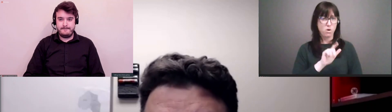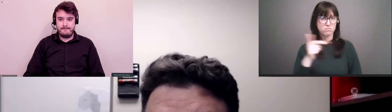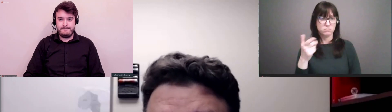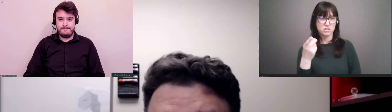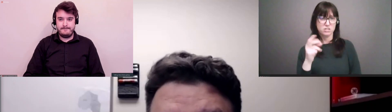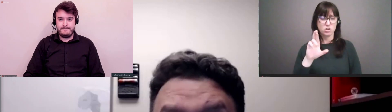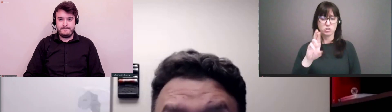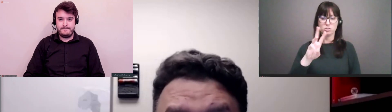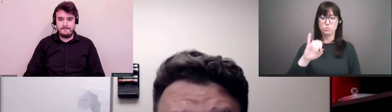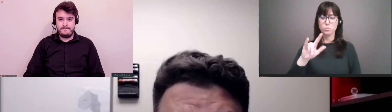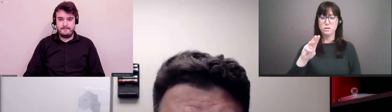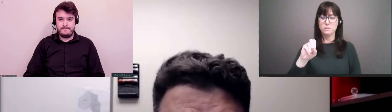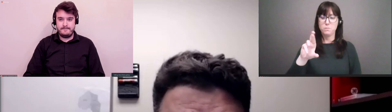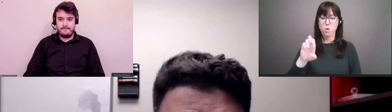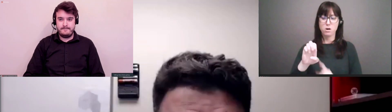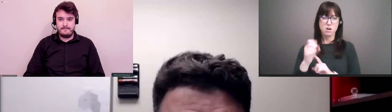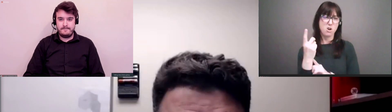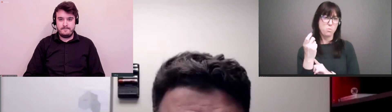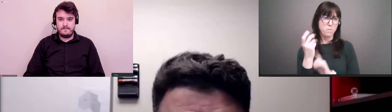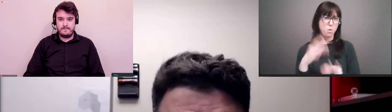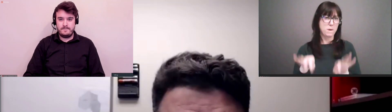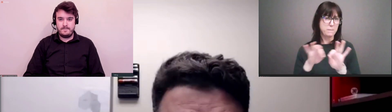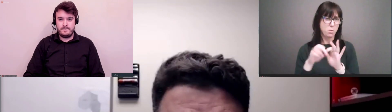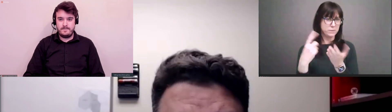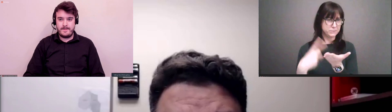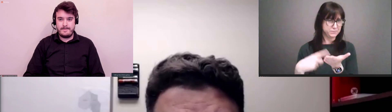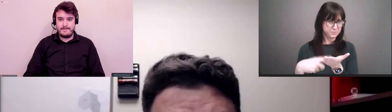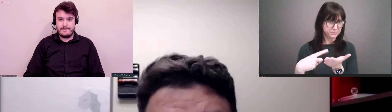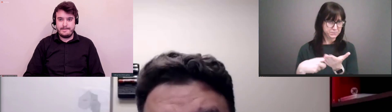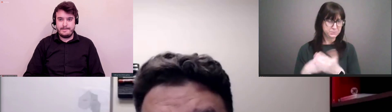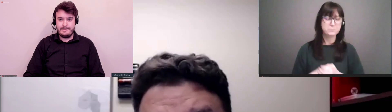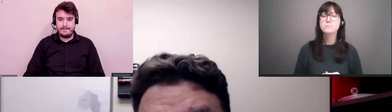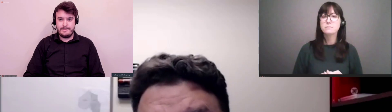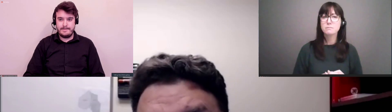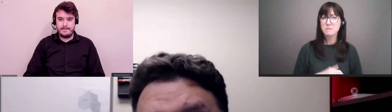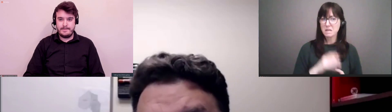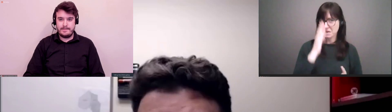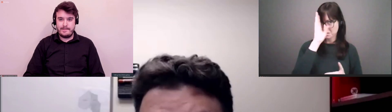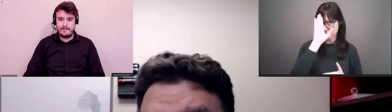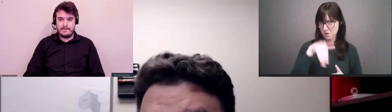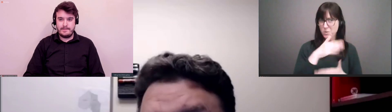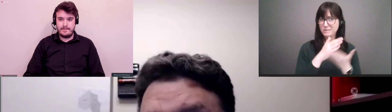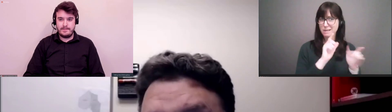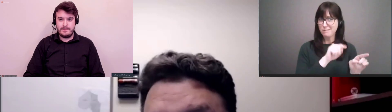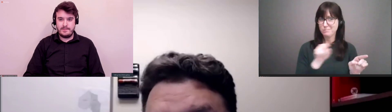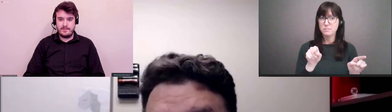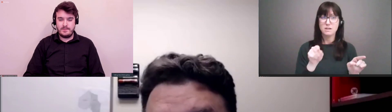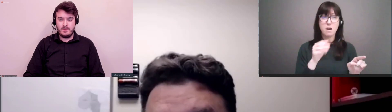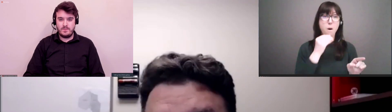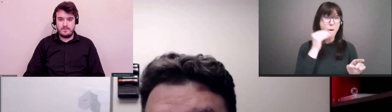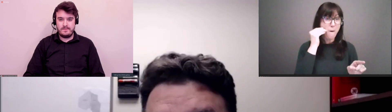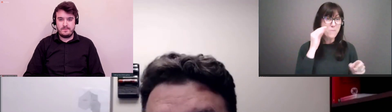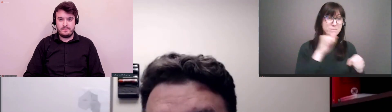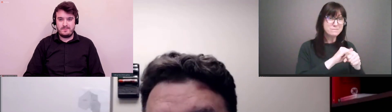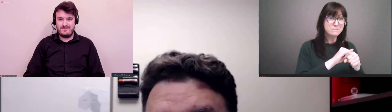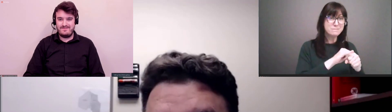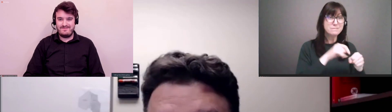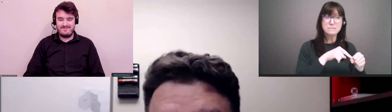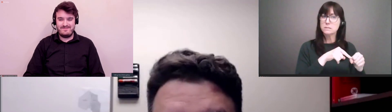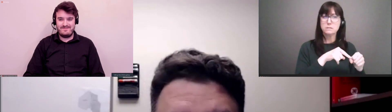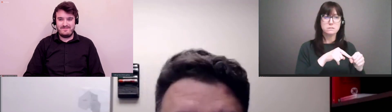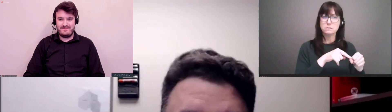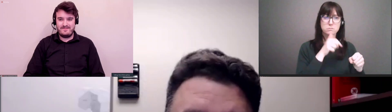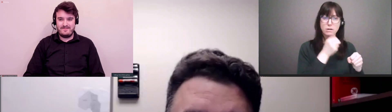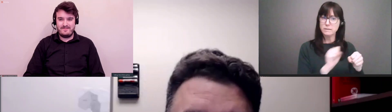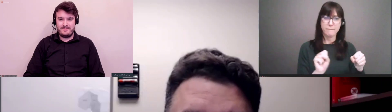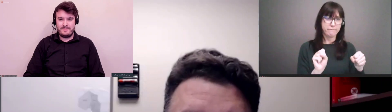I would like to touch on one last important topic. We know that for some, home is not a safe place. I am pleased to